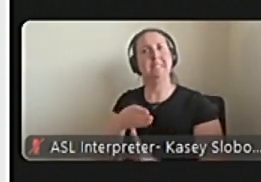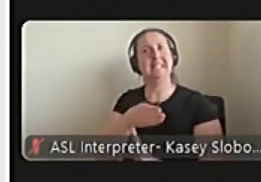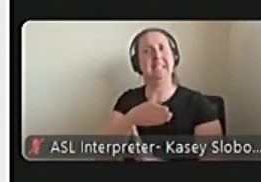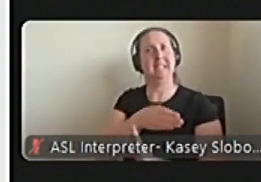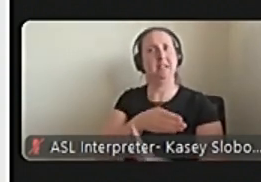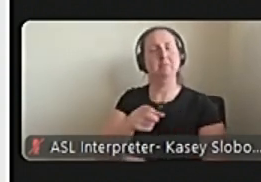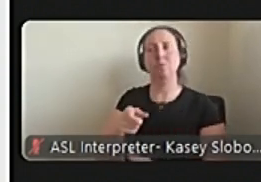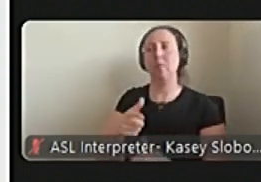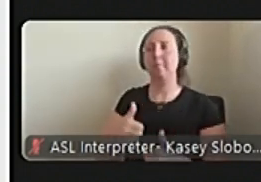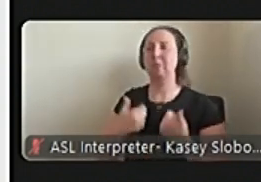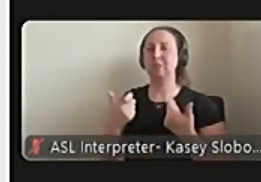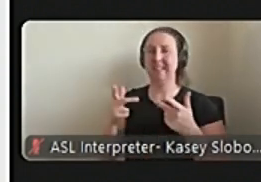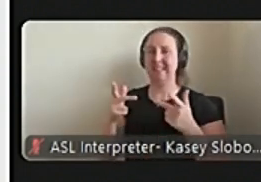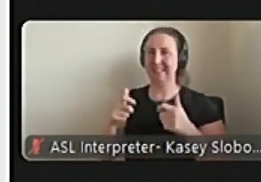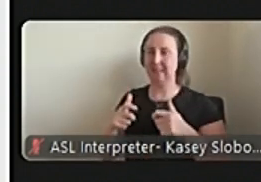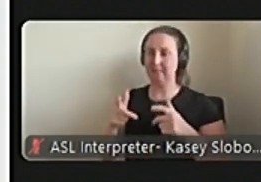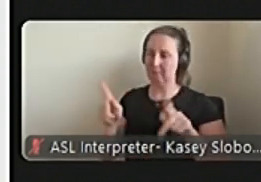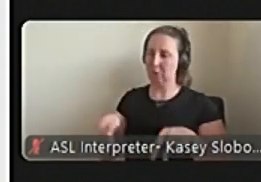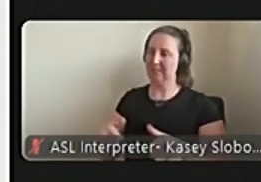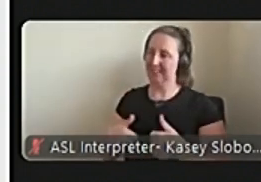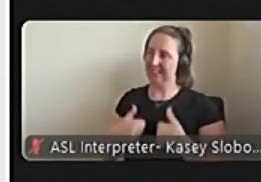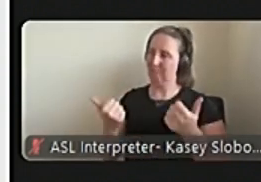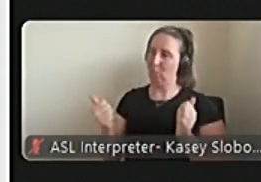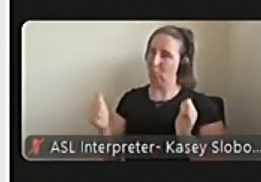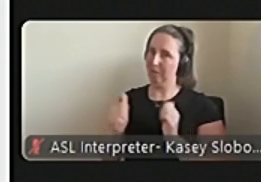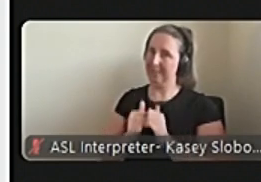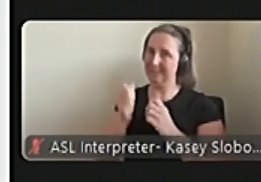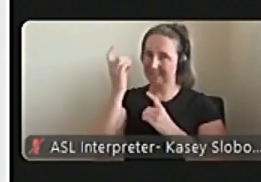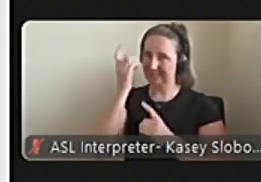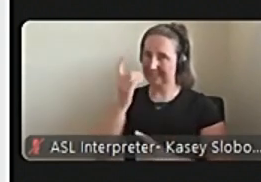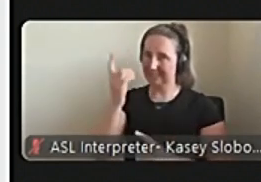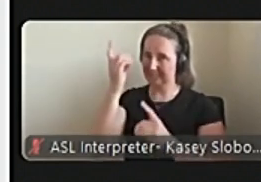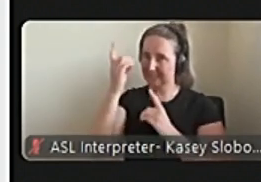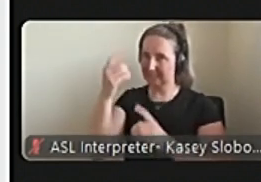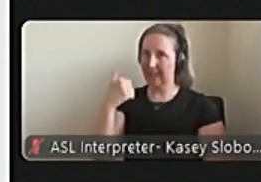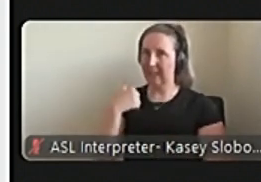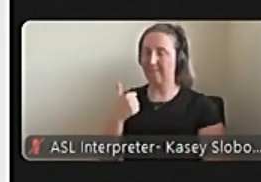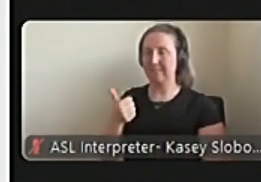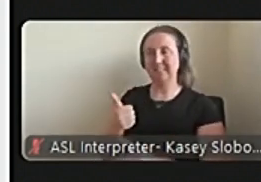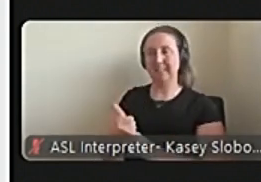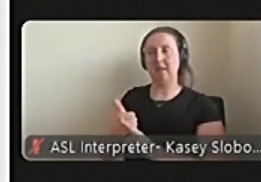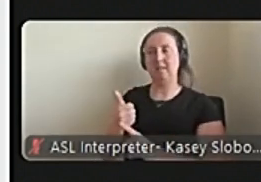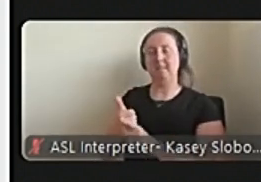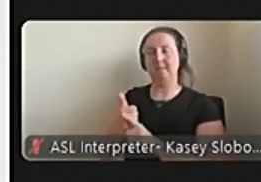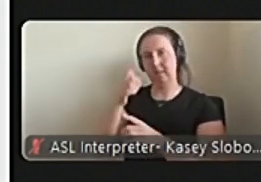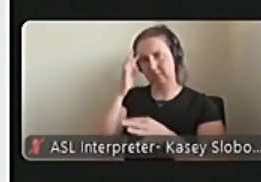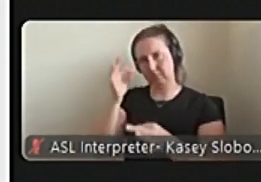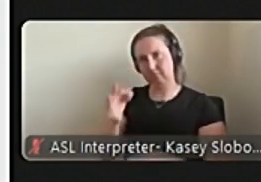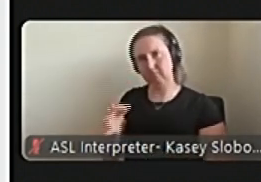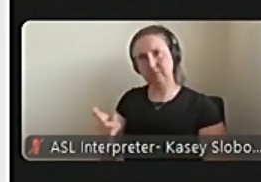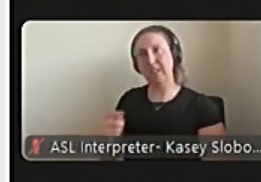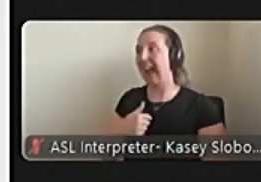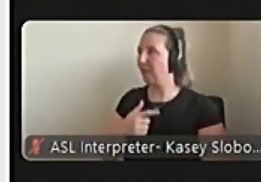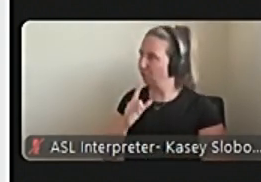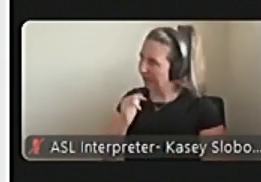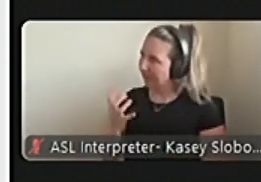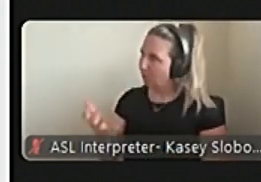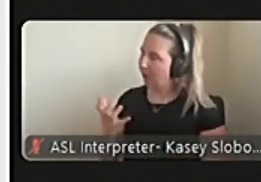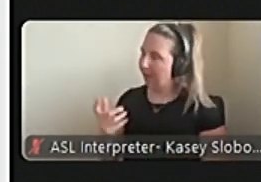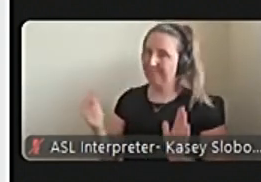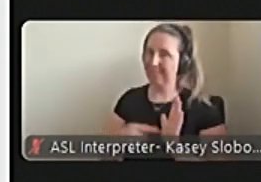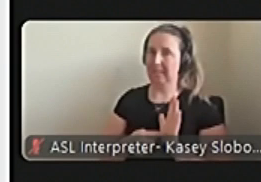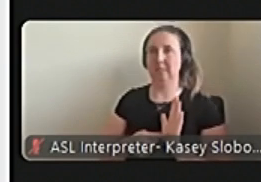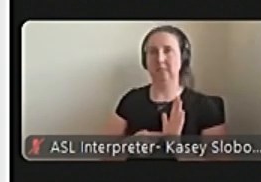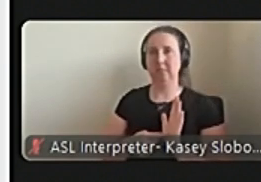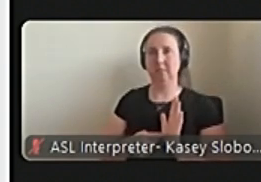the disease in the mild to moderate stage has some self-determination to say, this is what I really want. And I really want to